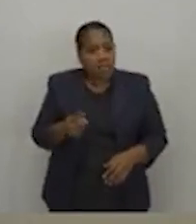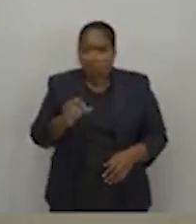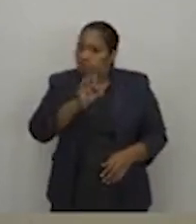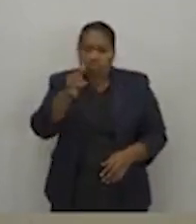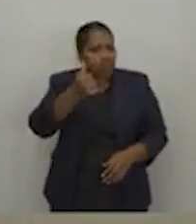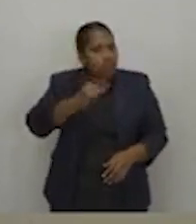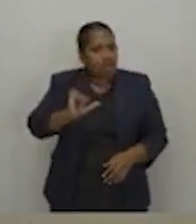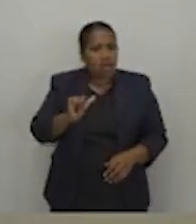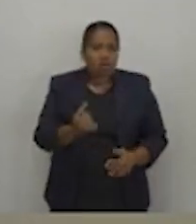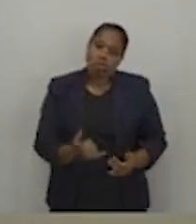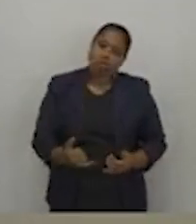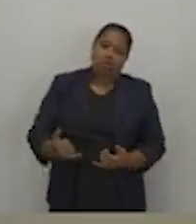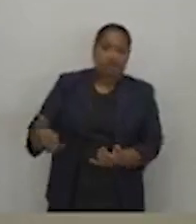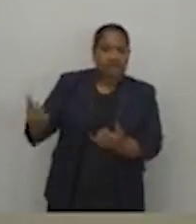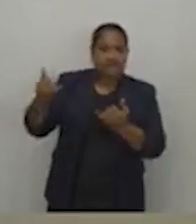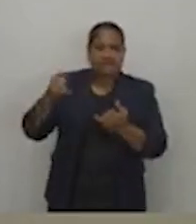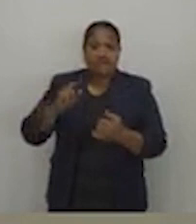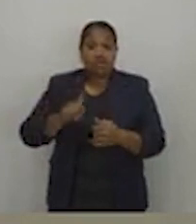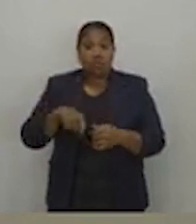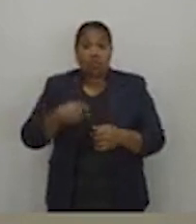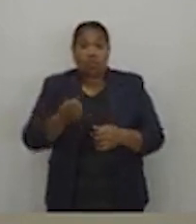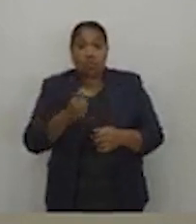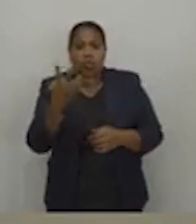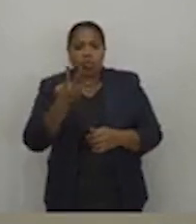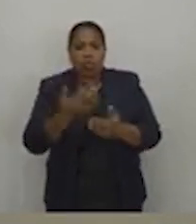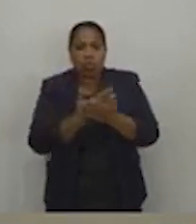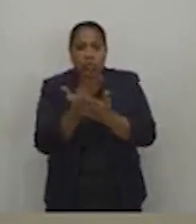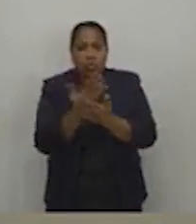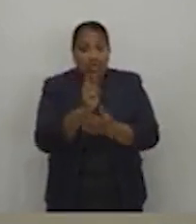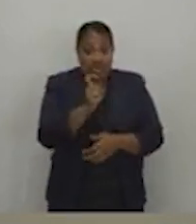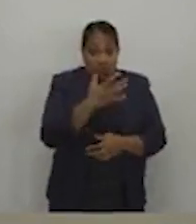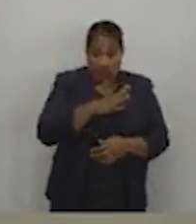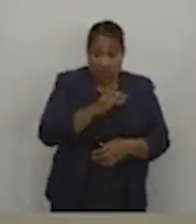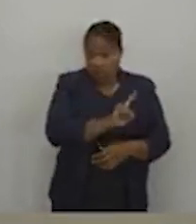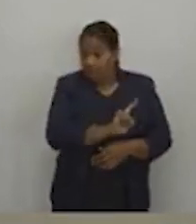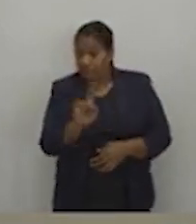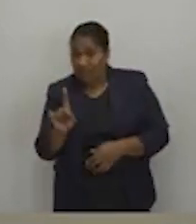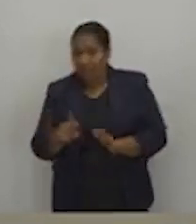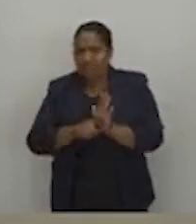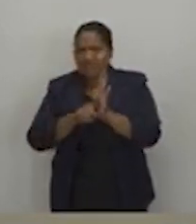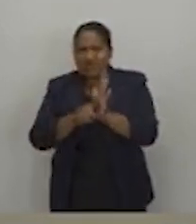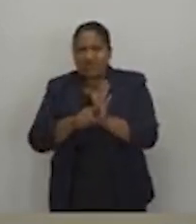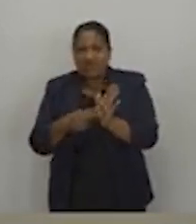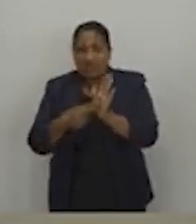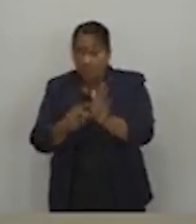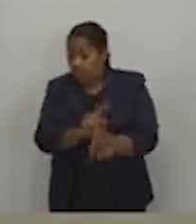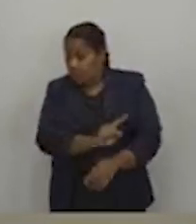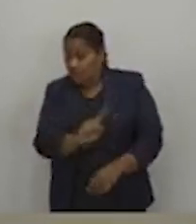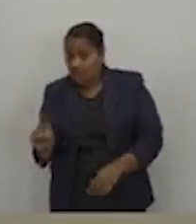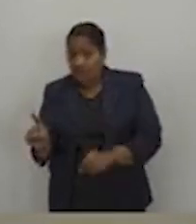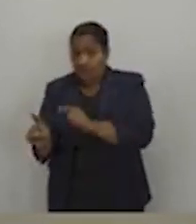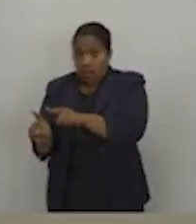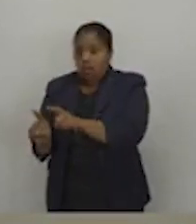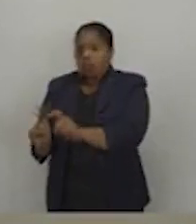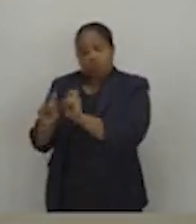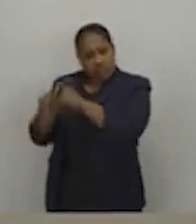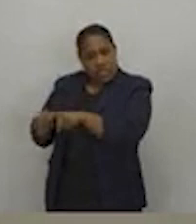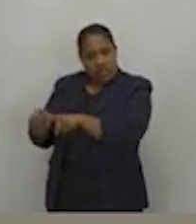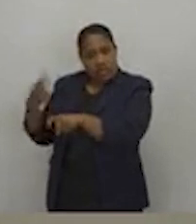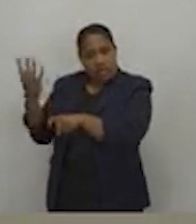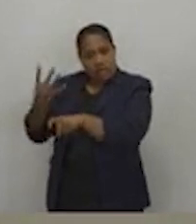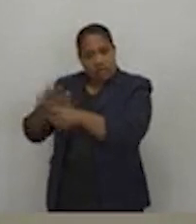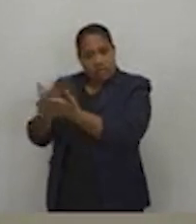for at least the next 14 days. Those living outside of the containment area who are unable to attend